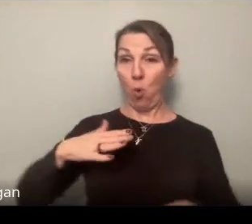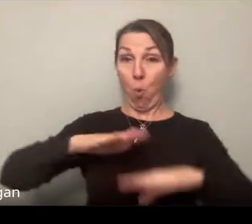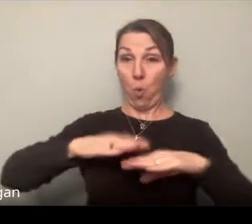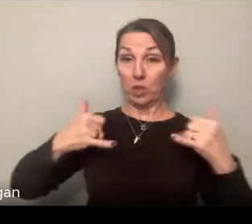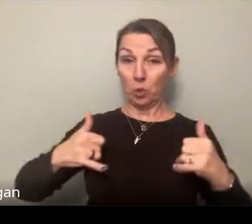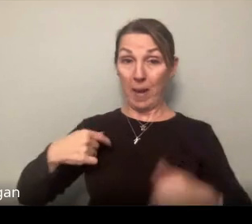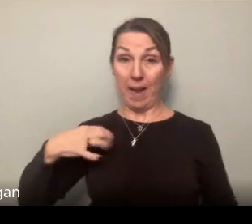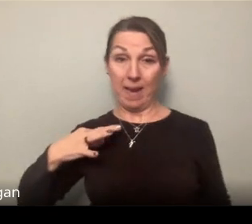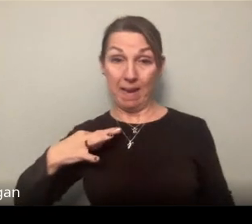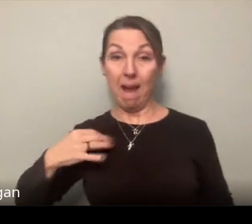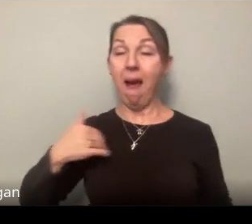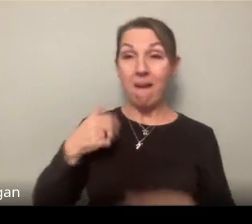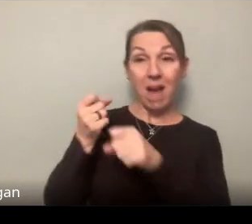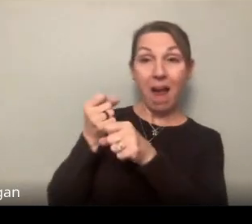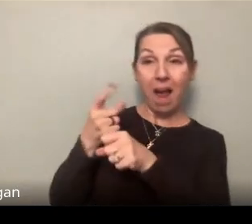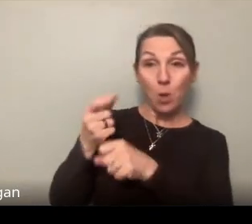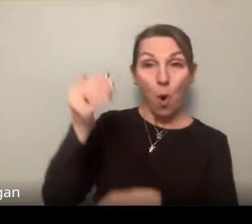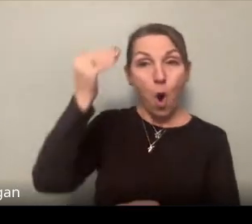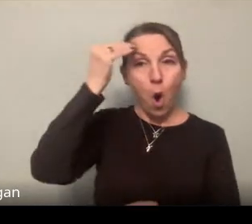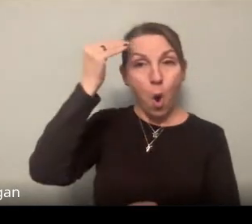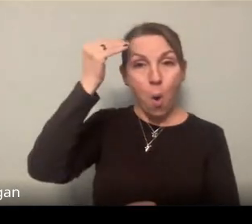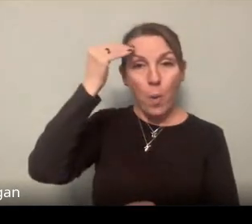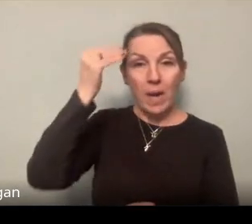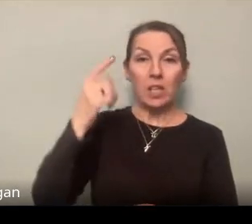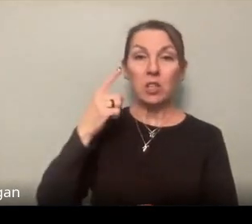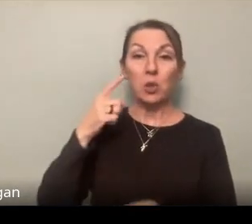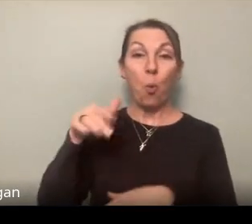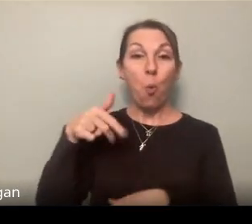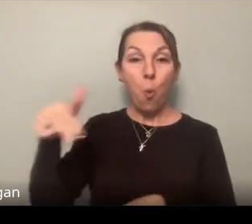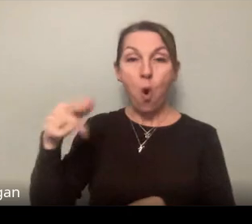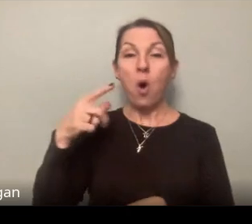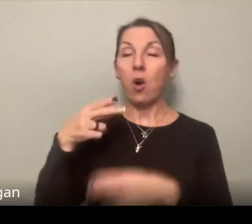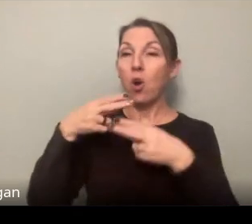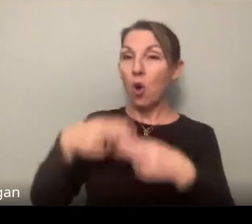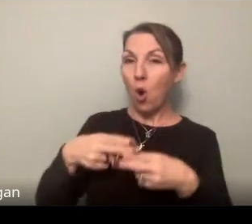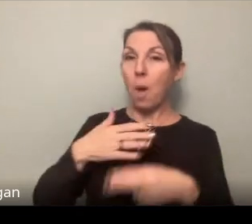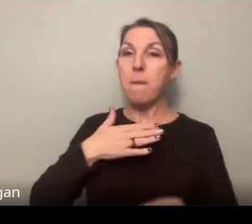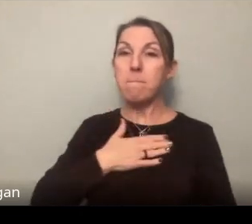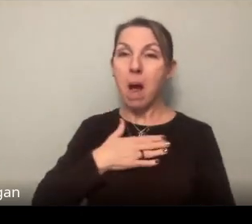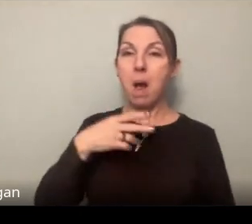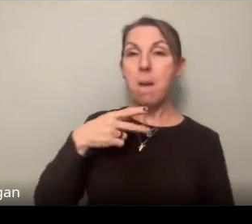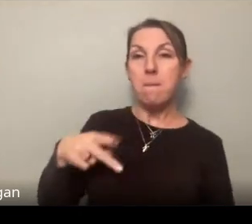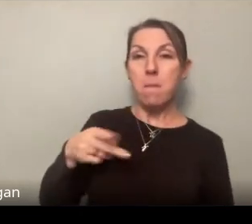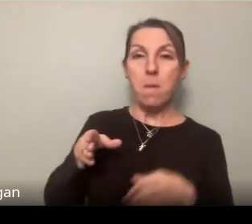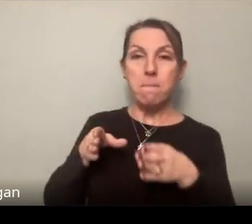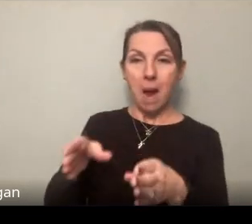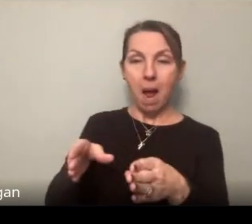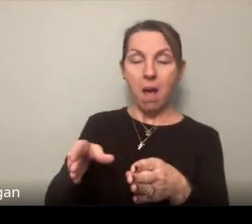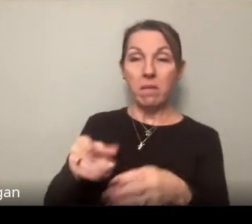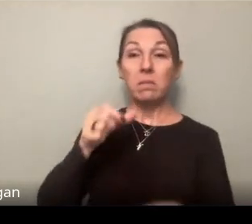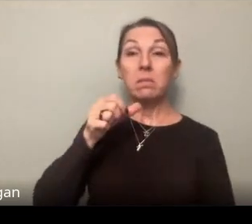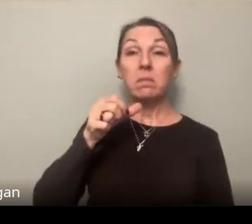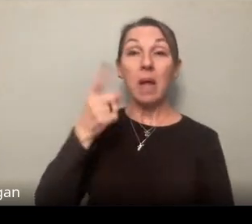today, we have an annual awareness walk/resource fair called My Purple Path. And last year we focused on the